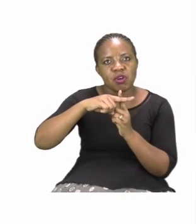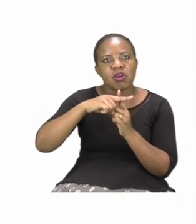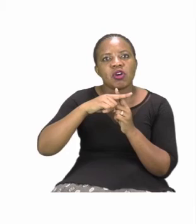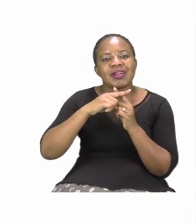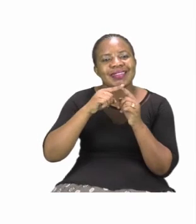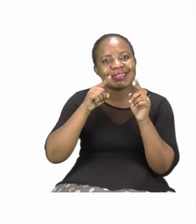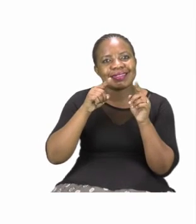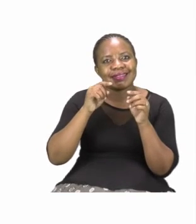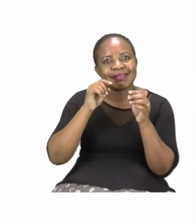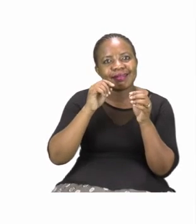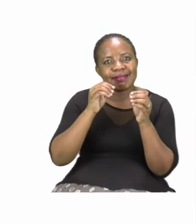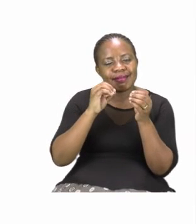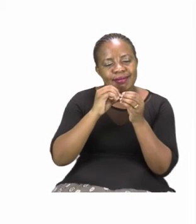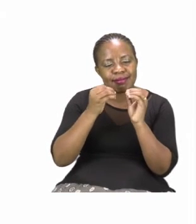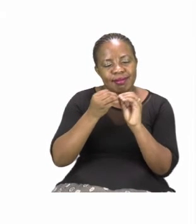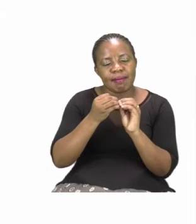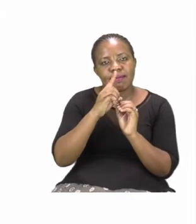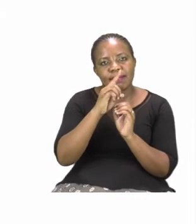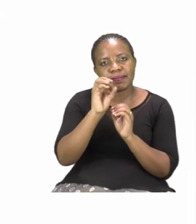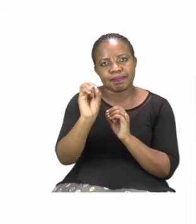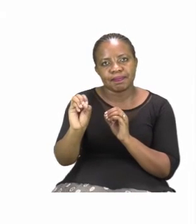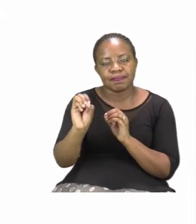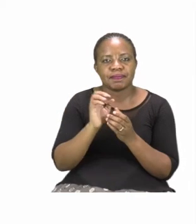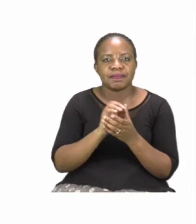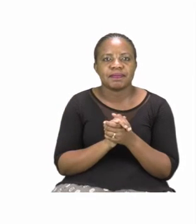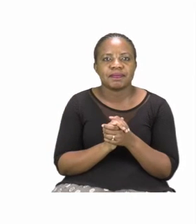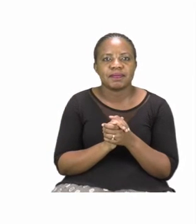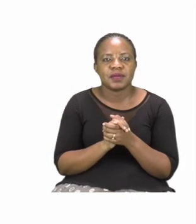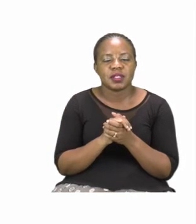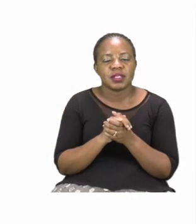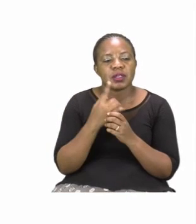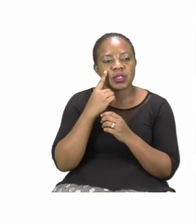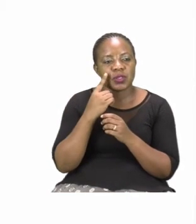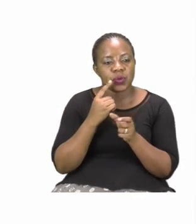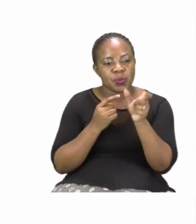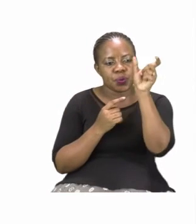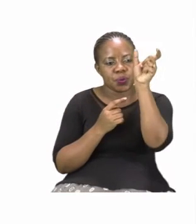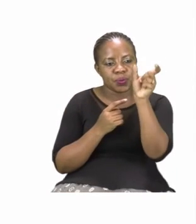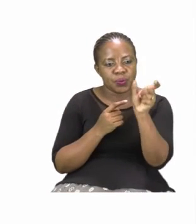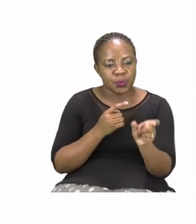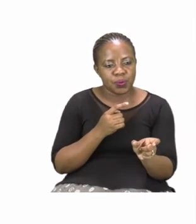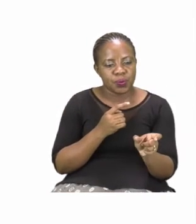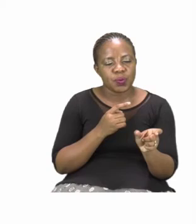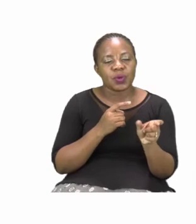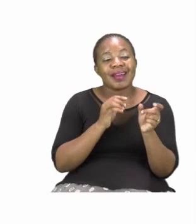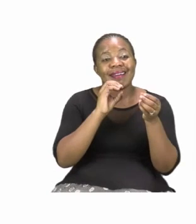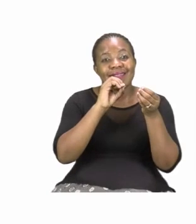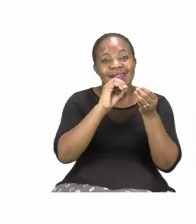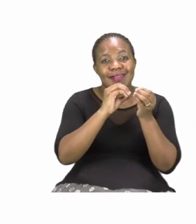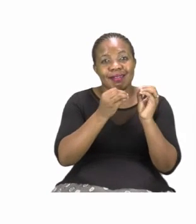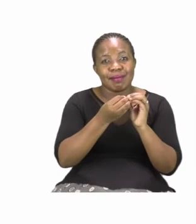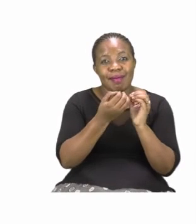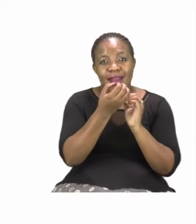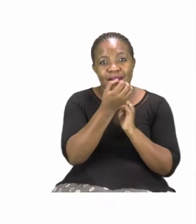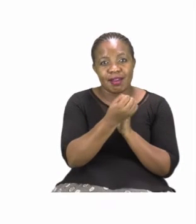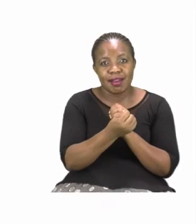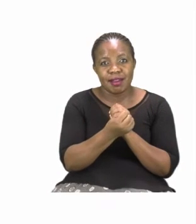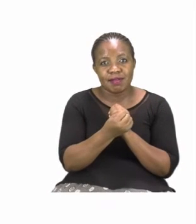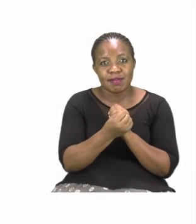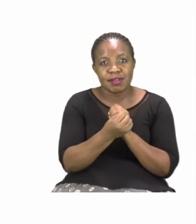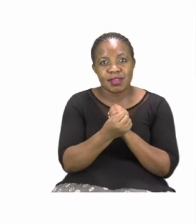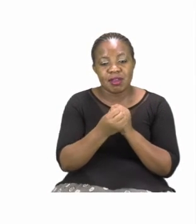you can see on one side, we have numbers. And then in the middle, we have